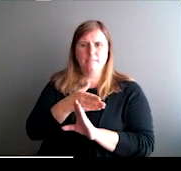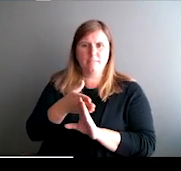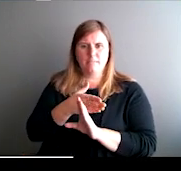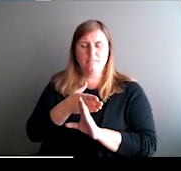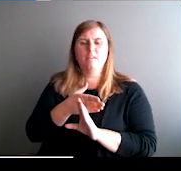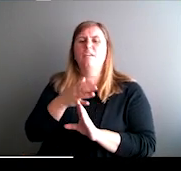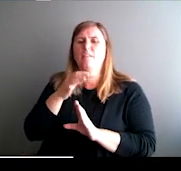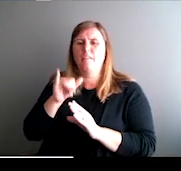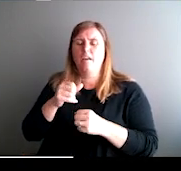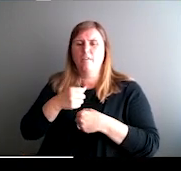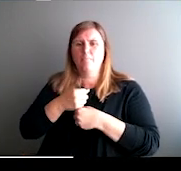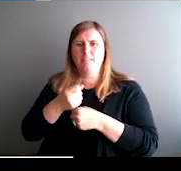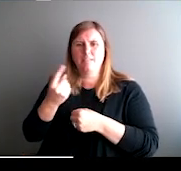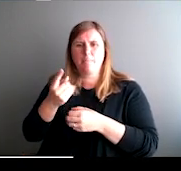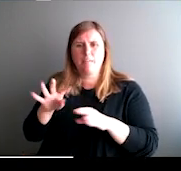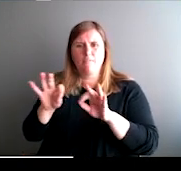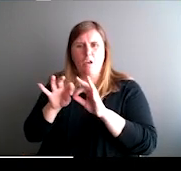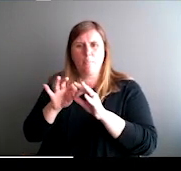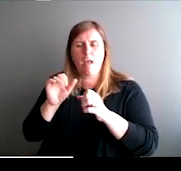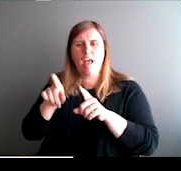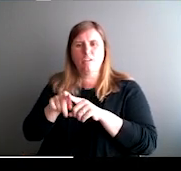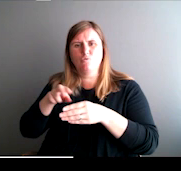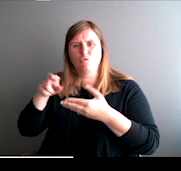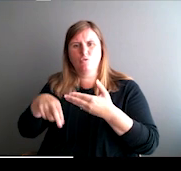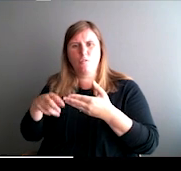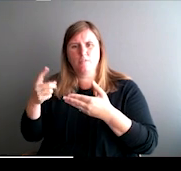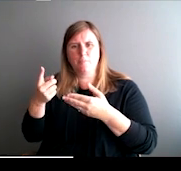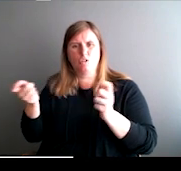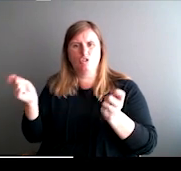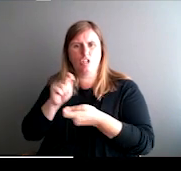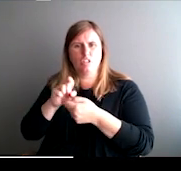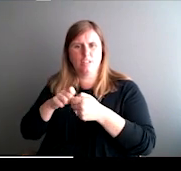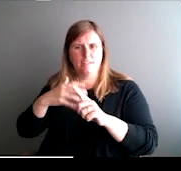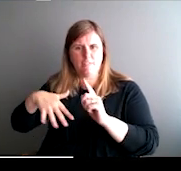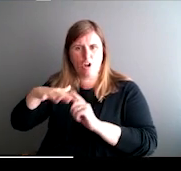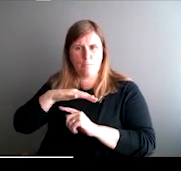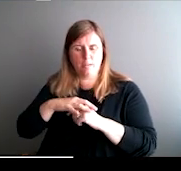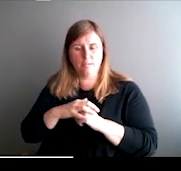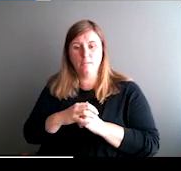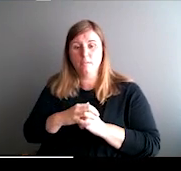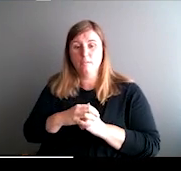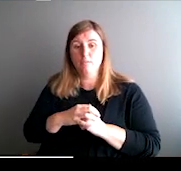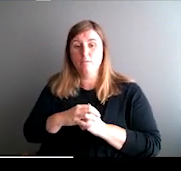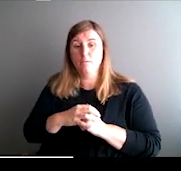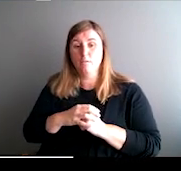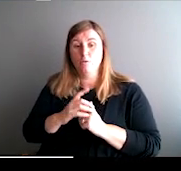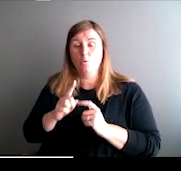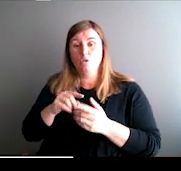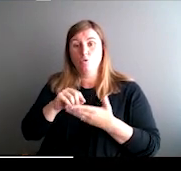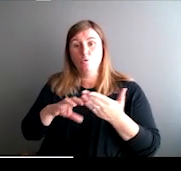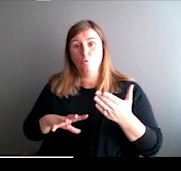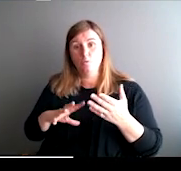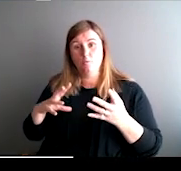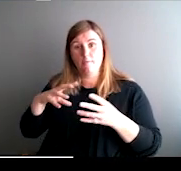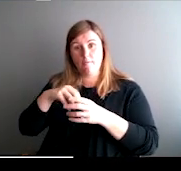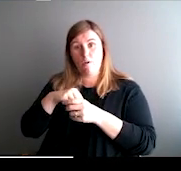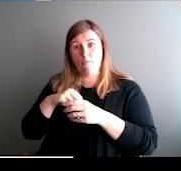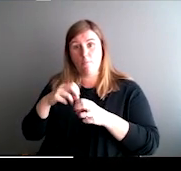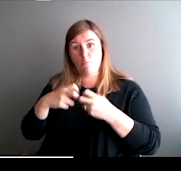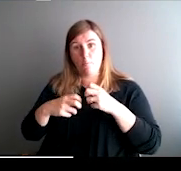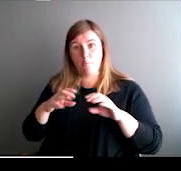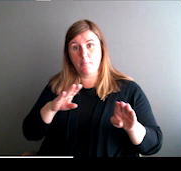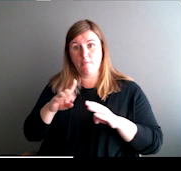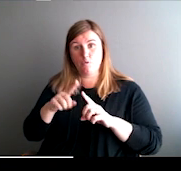result of changes in the environment. When students are engaging in problematic behavior to escape